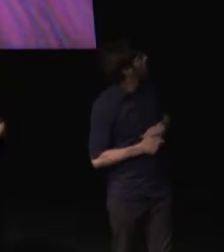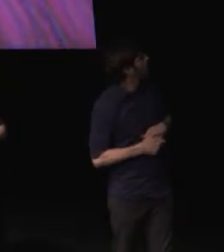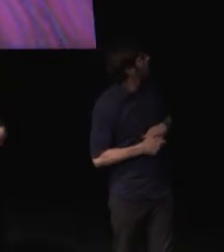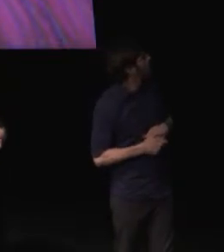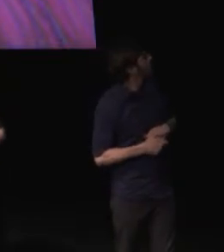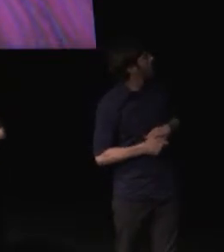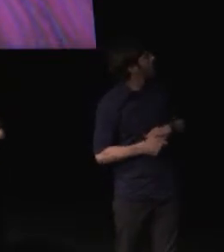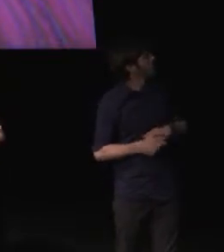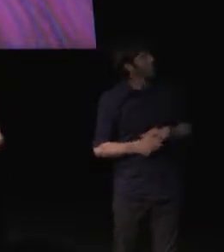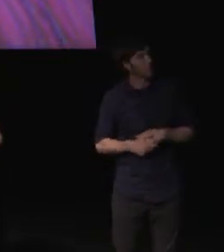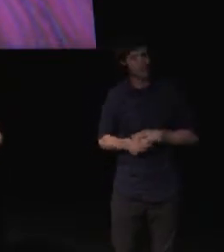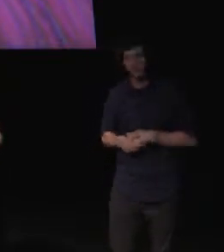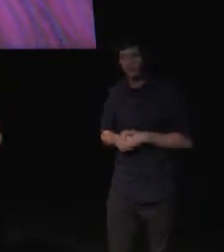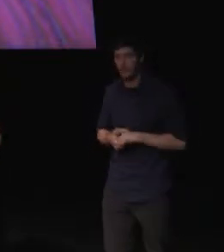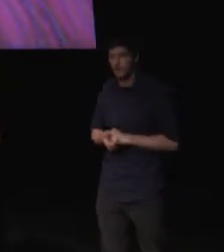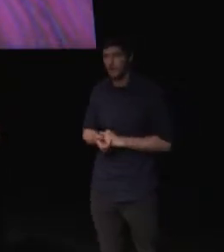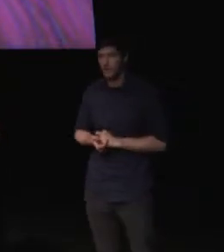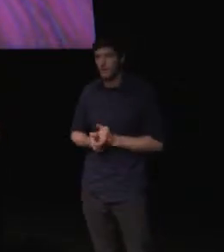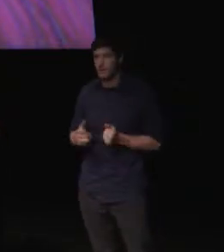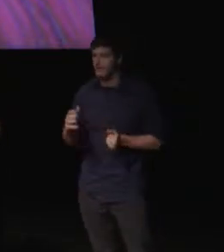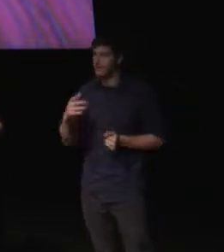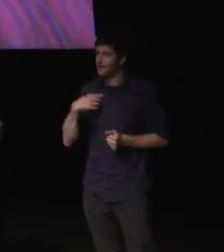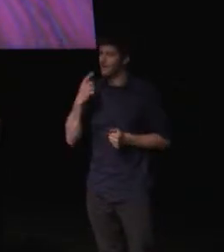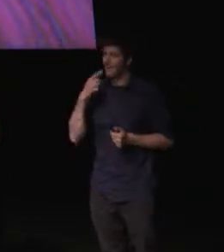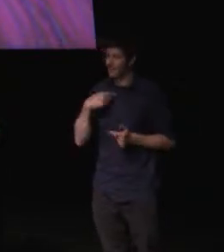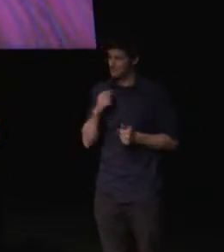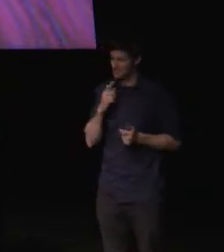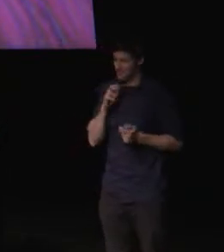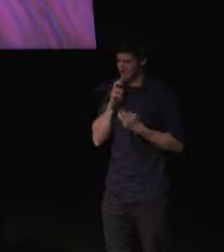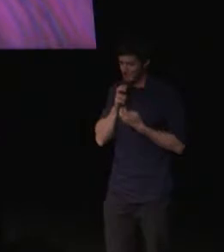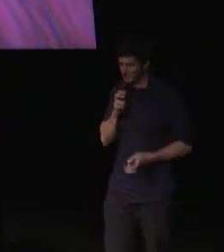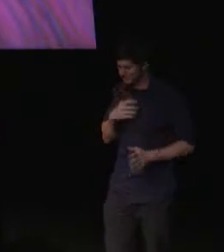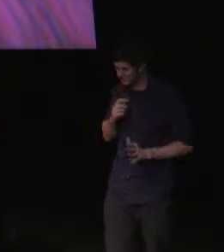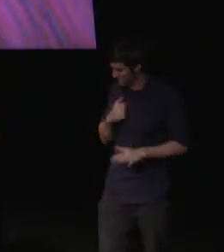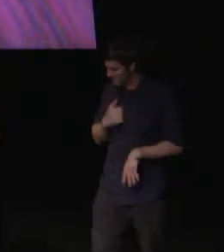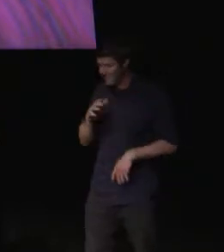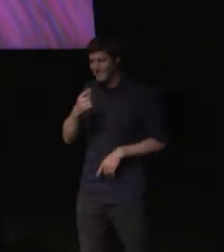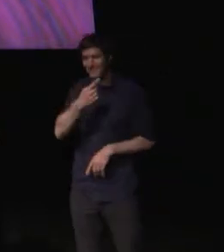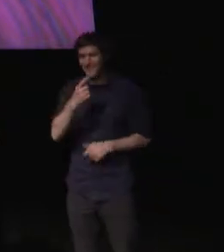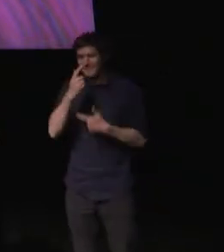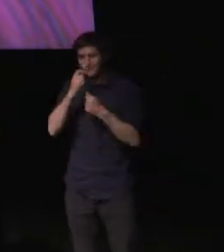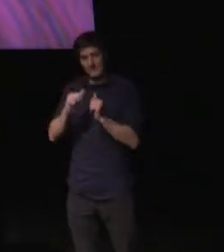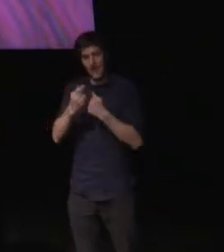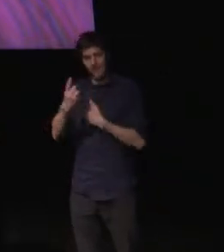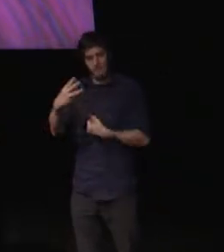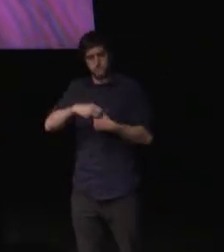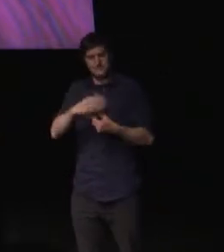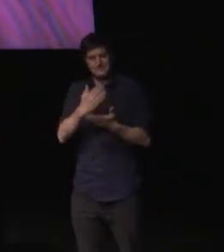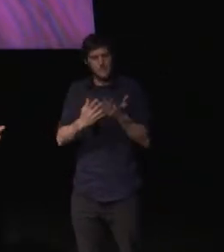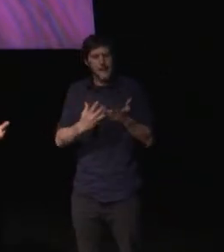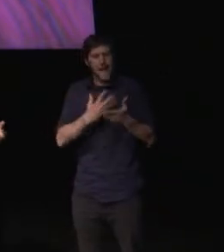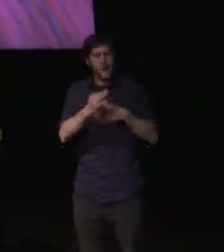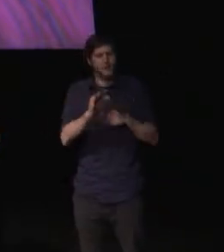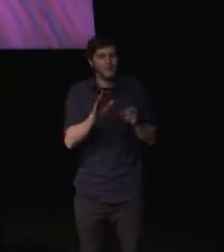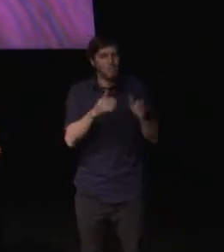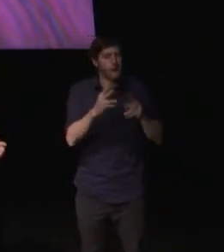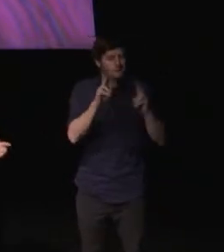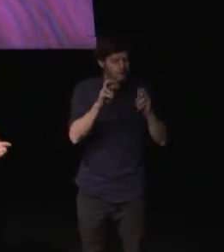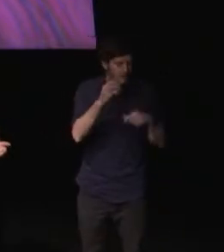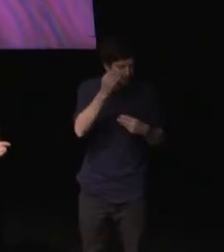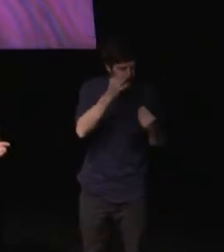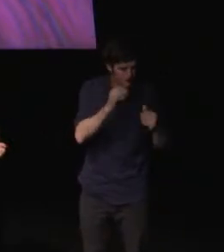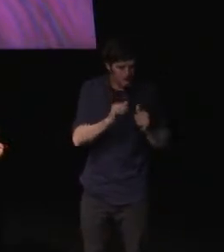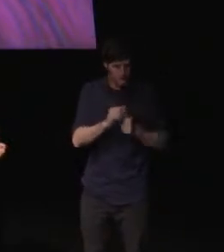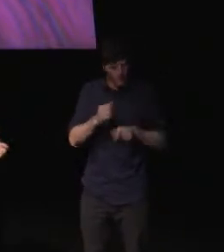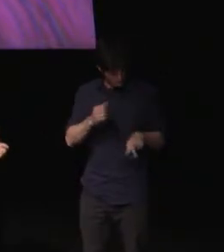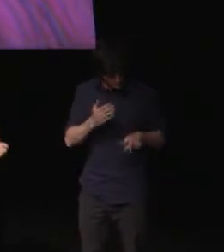kind of outside of the box things. And as occupational therapists, we're always looking for how can we engage people in their day-to-day life activities. And if I have somebody that's interested